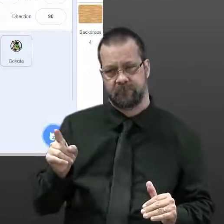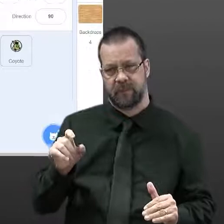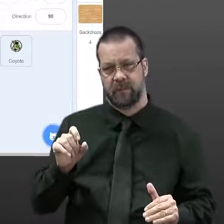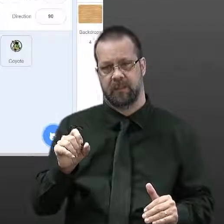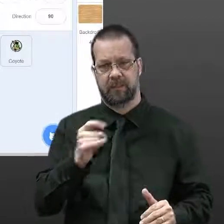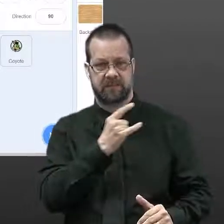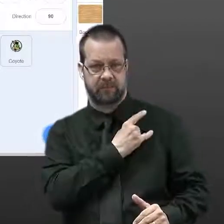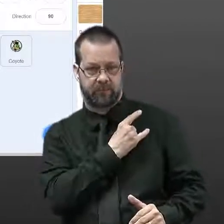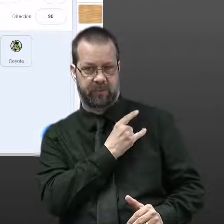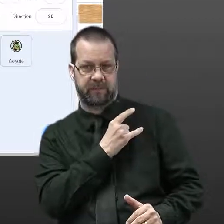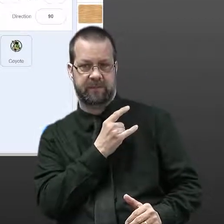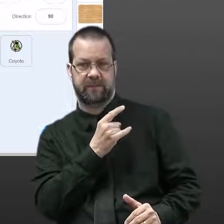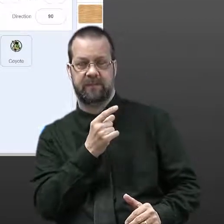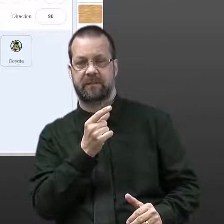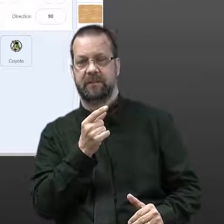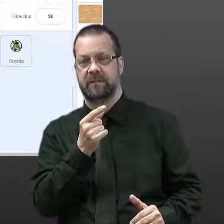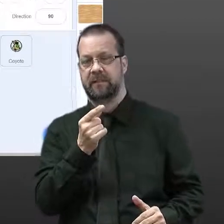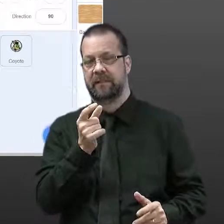on